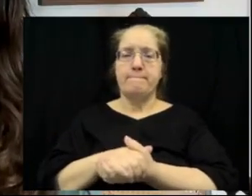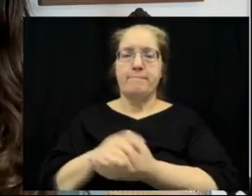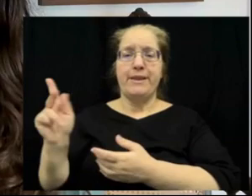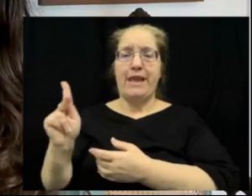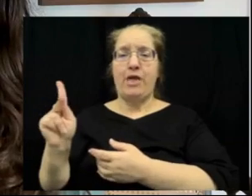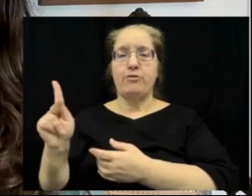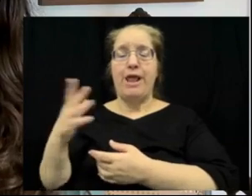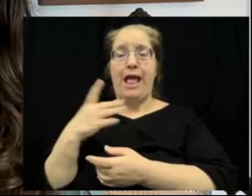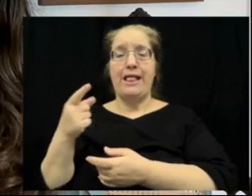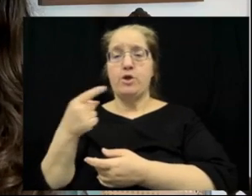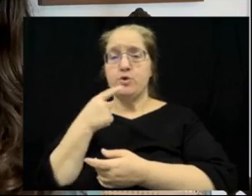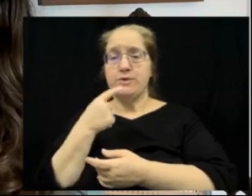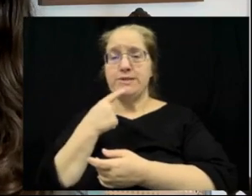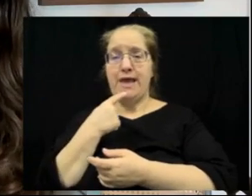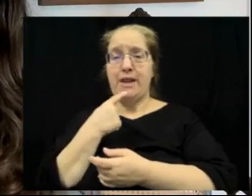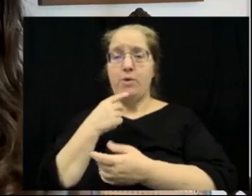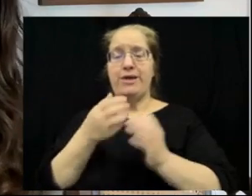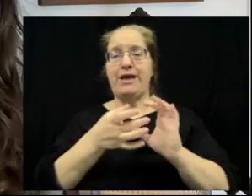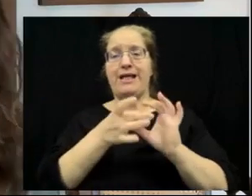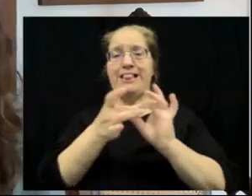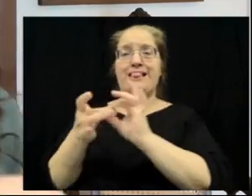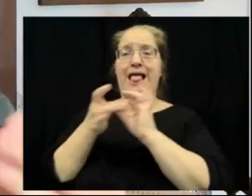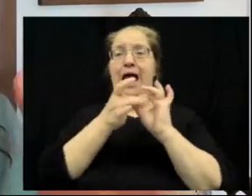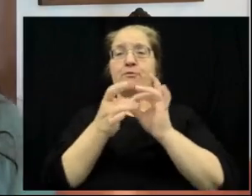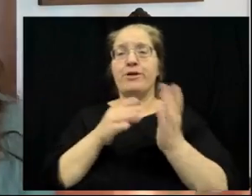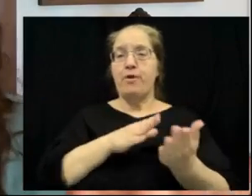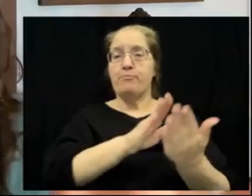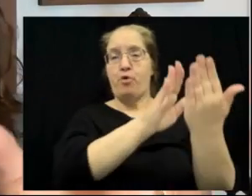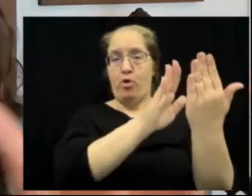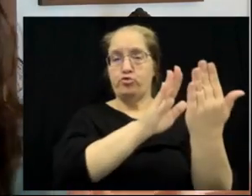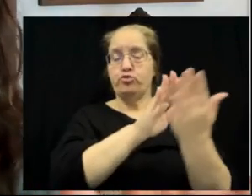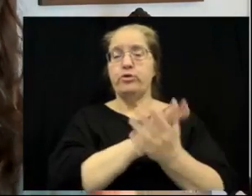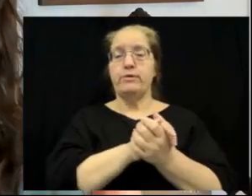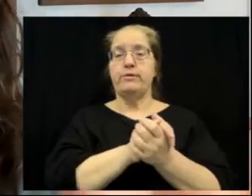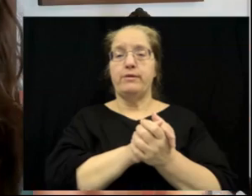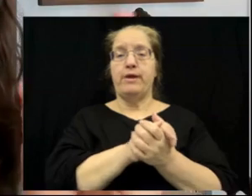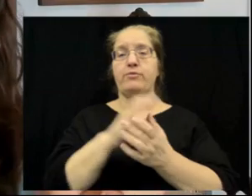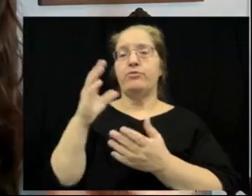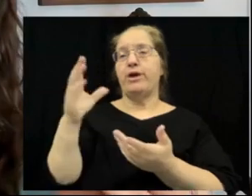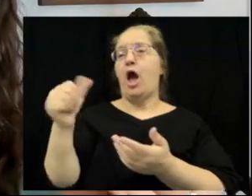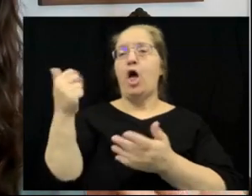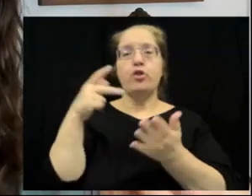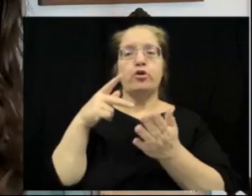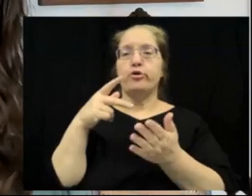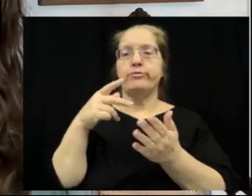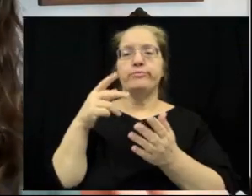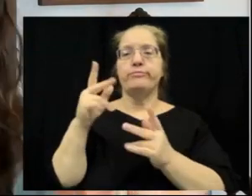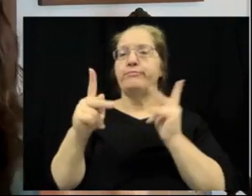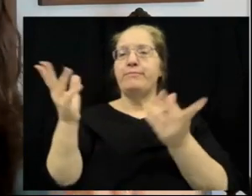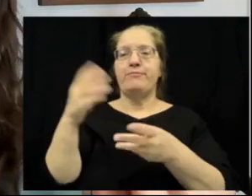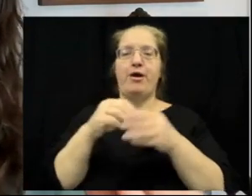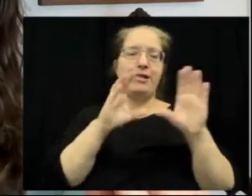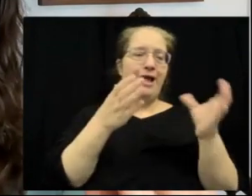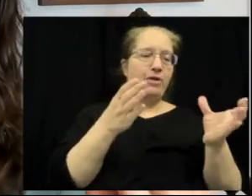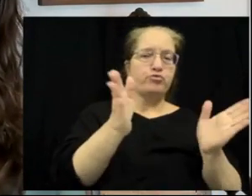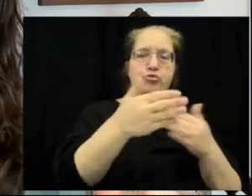you also talked about how it was a collaborative approach with if there's any outside professionals as well as the classroom